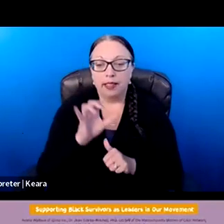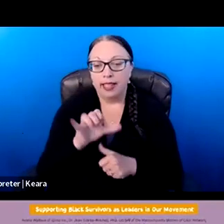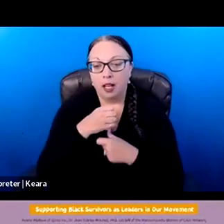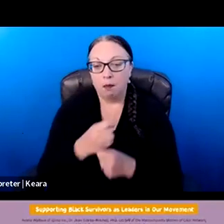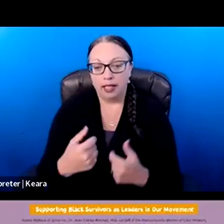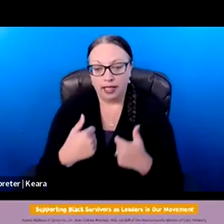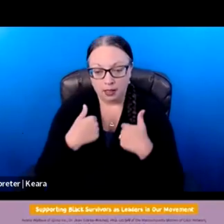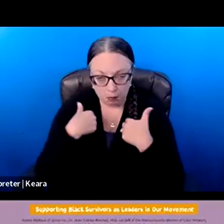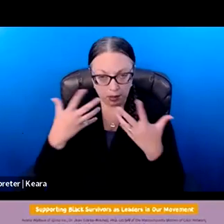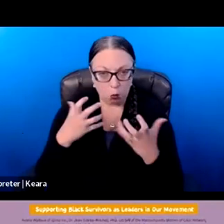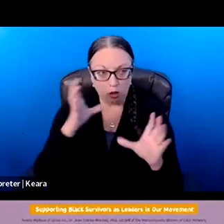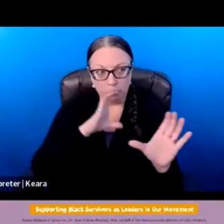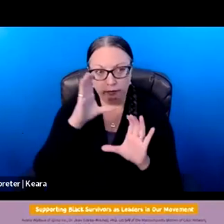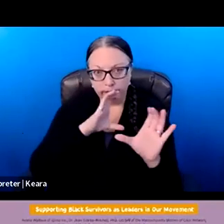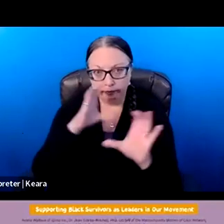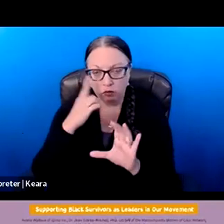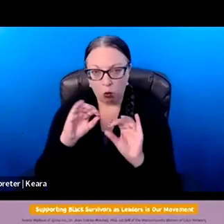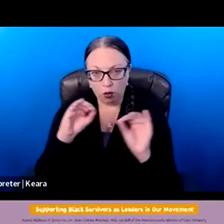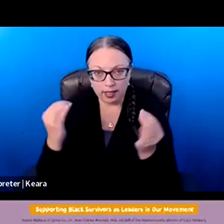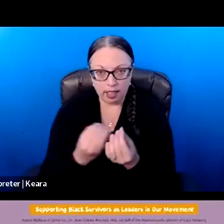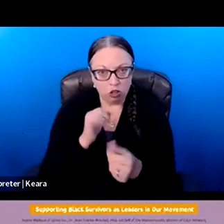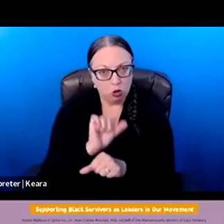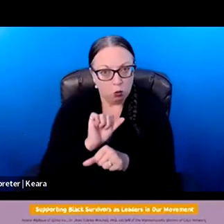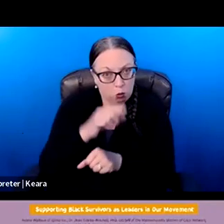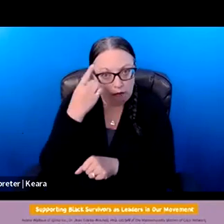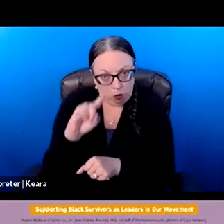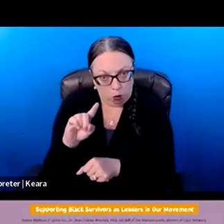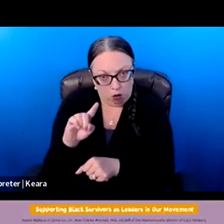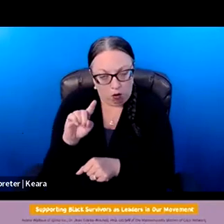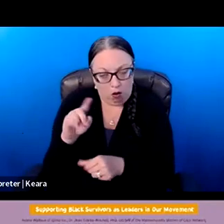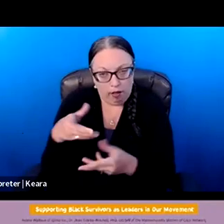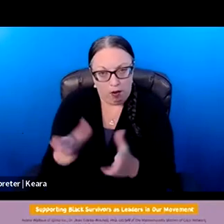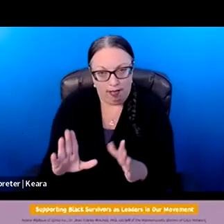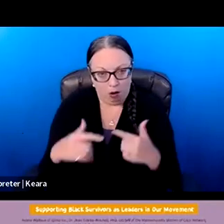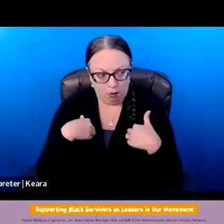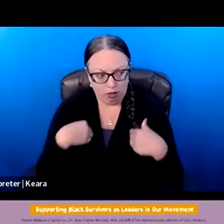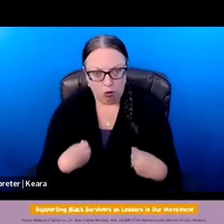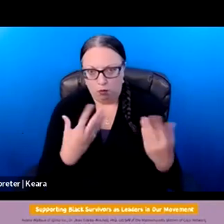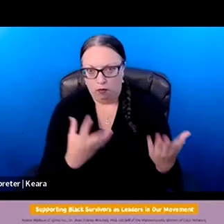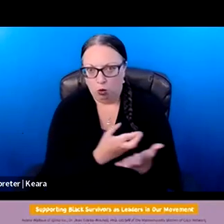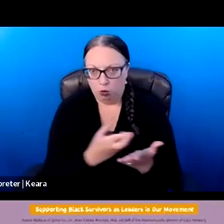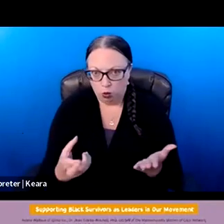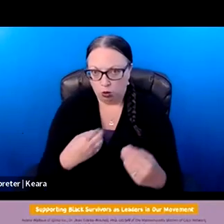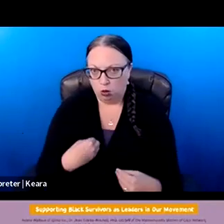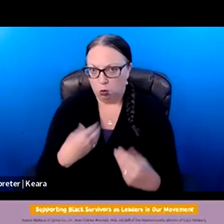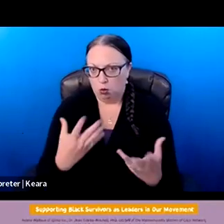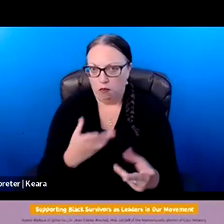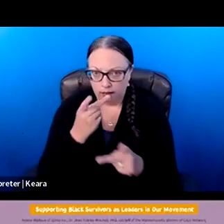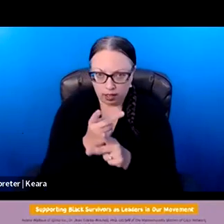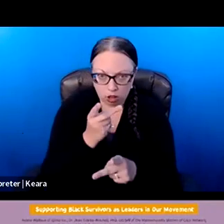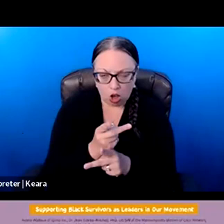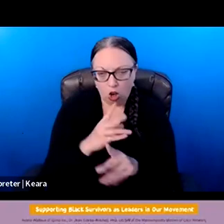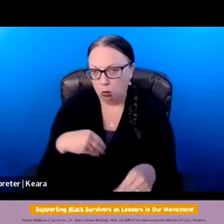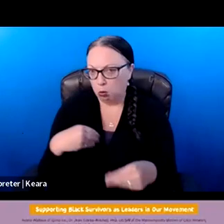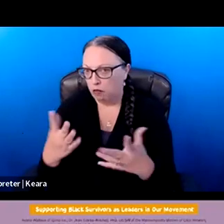seek out organizations to work for that would allow me to provide resources, to provide care, to provide